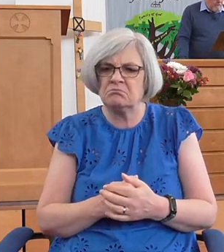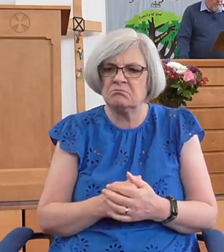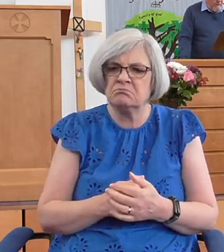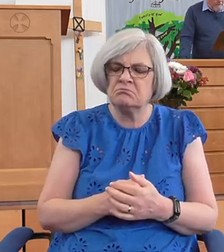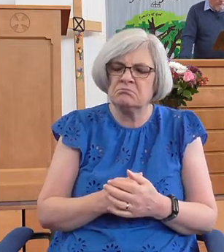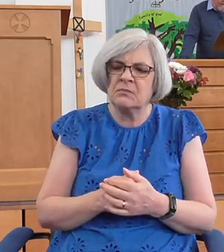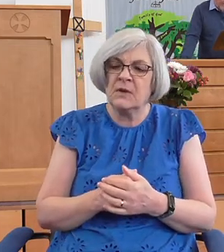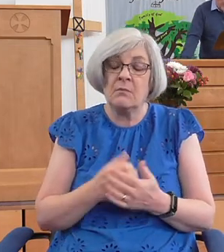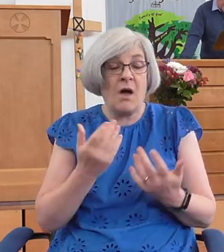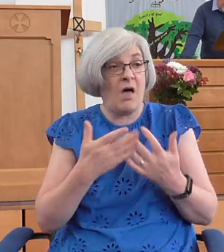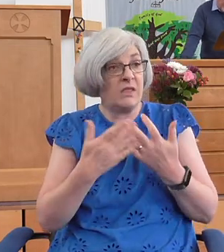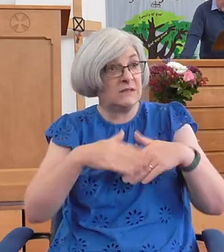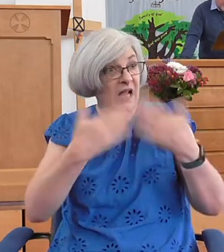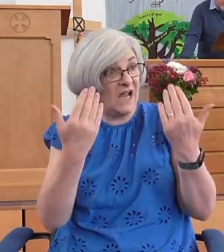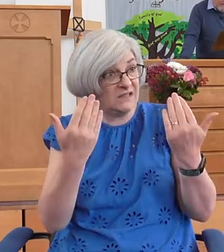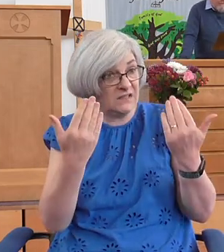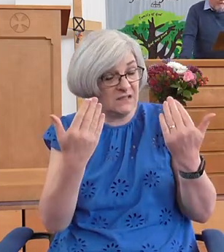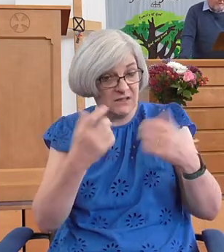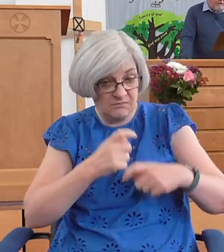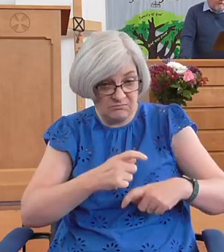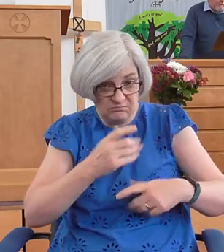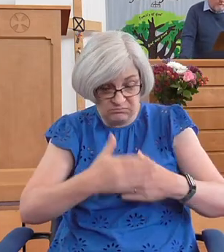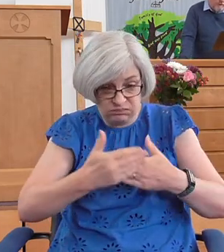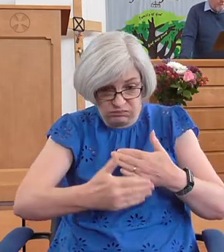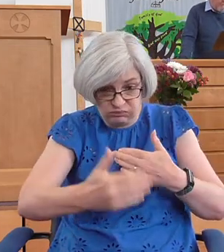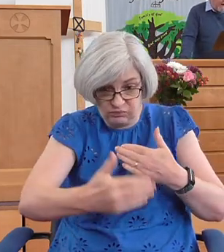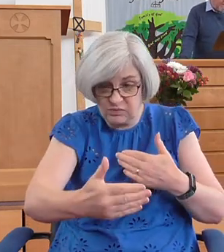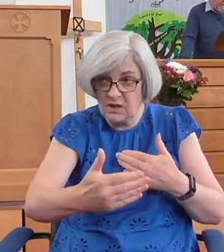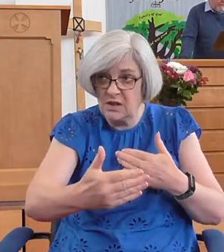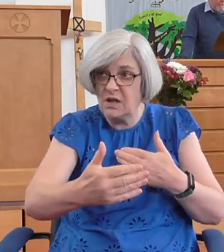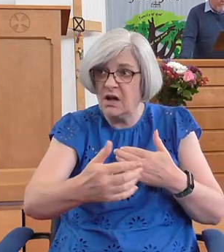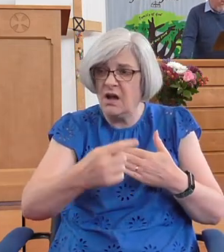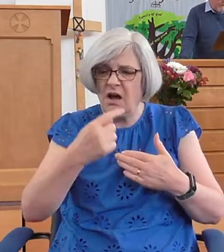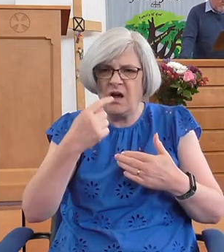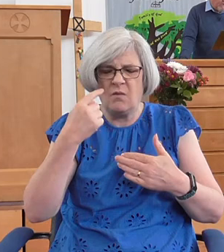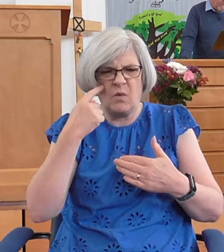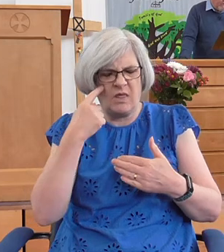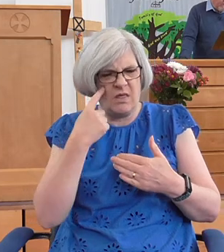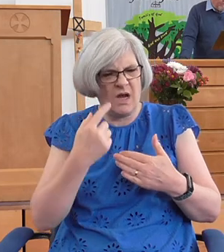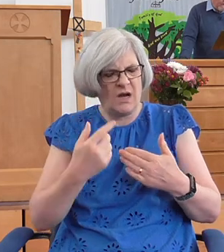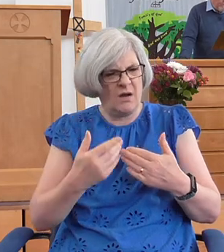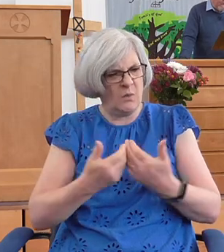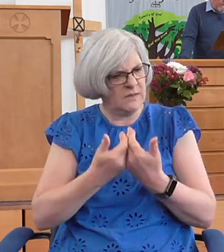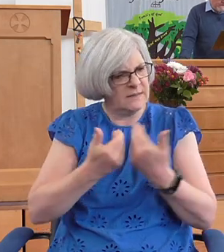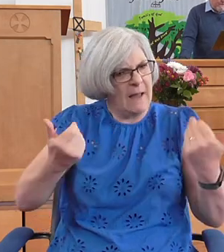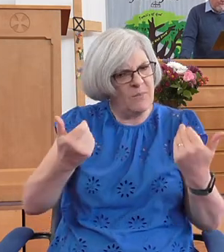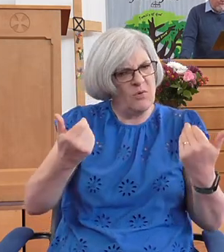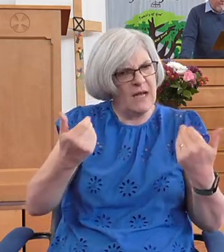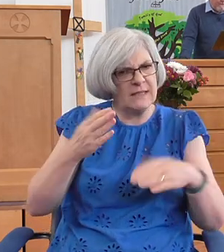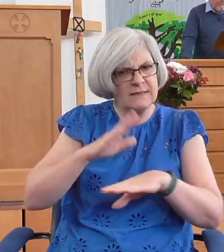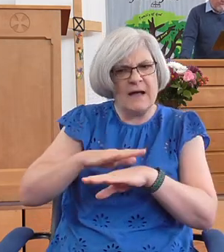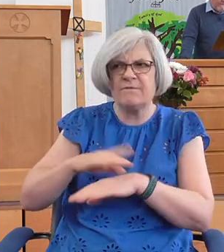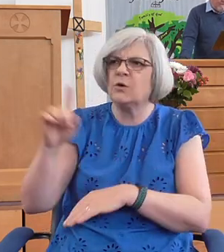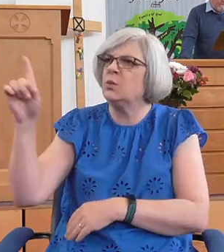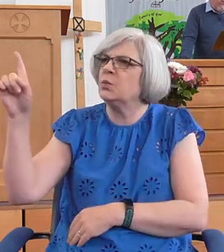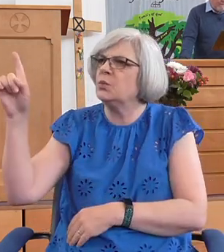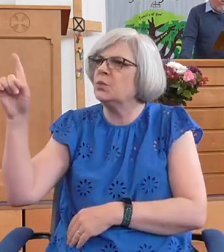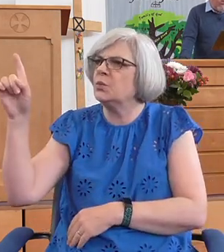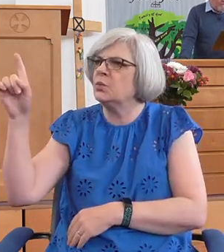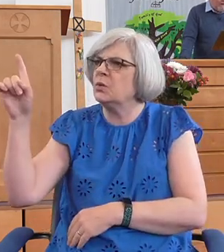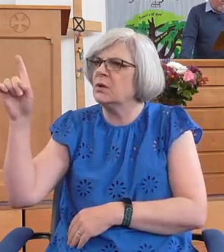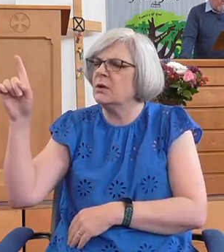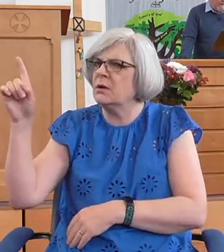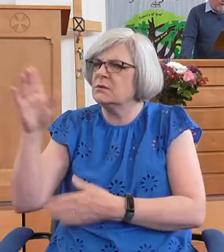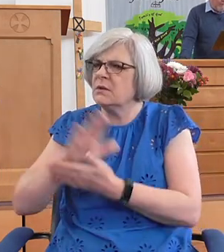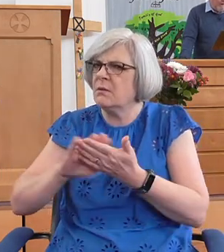And on the other days, have we unselfishly laid aside part of that provision that you have made for us so that we